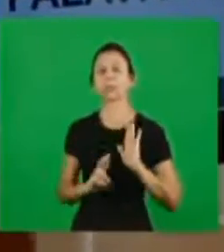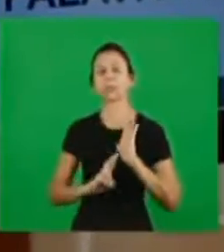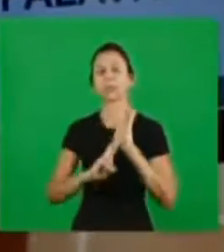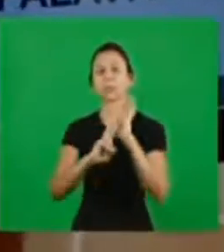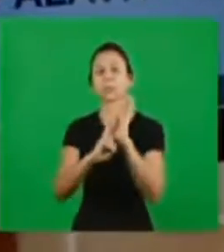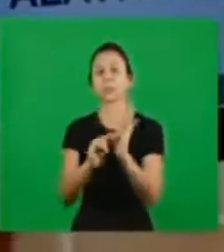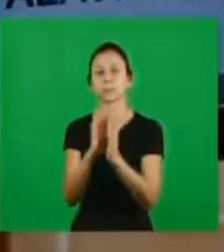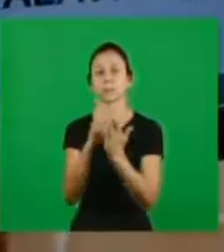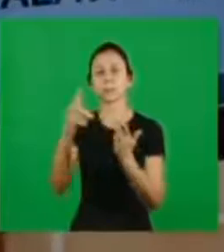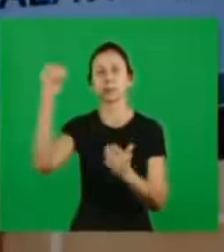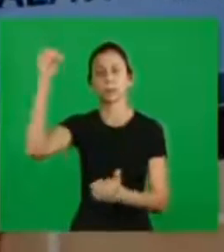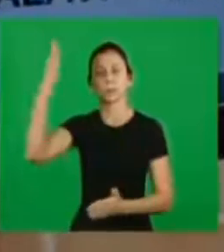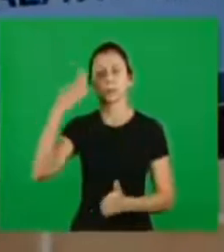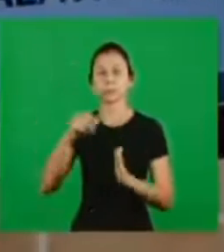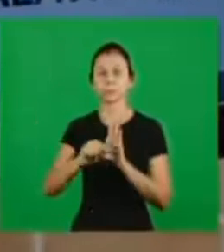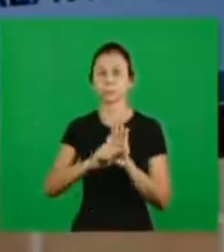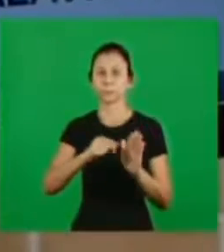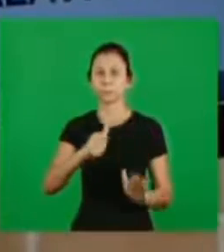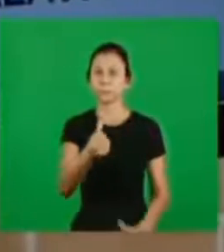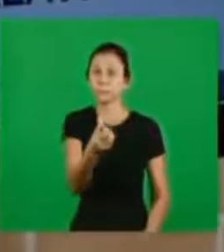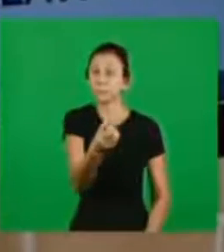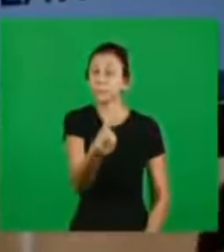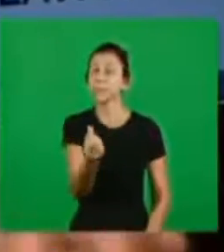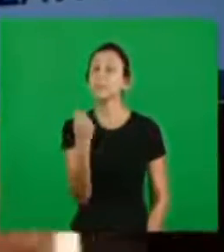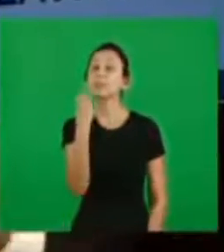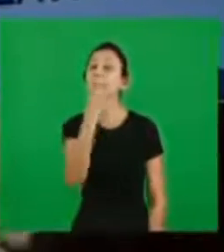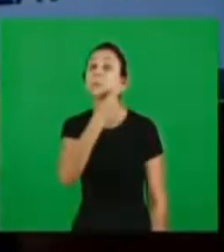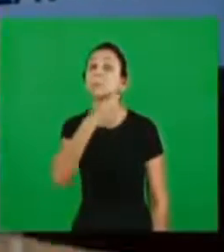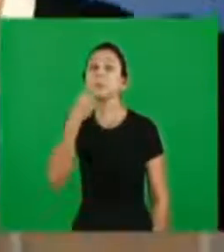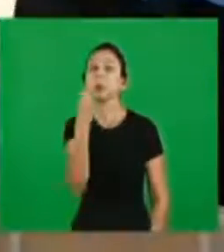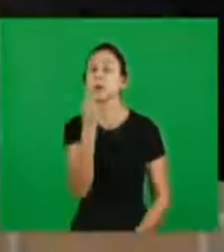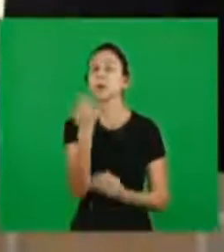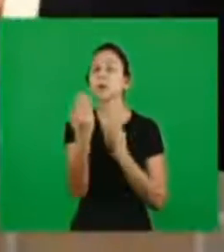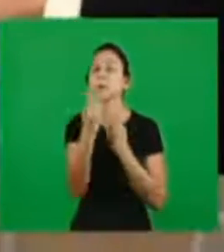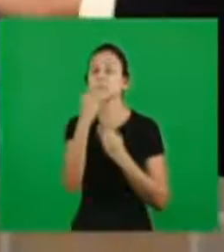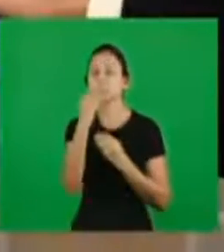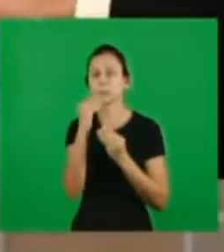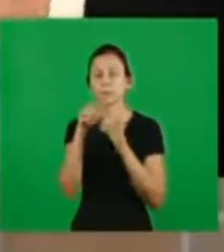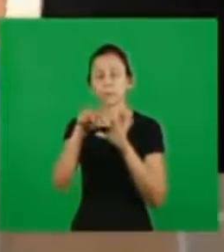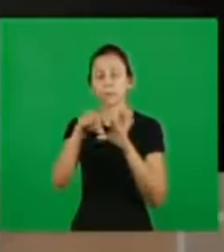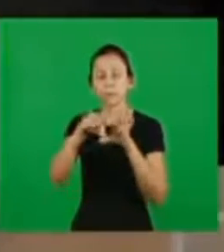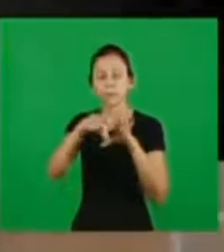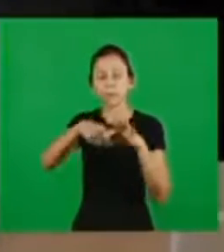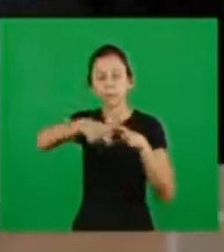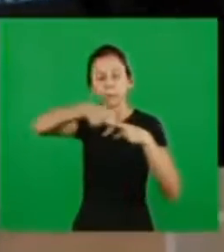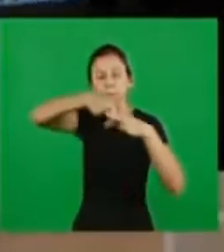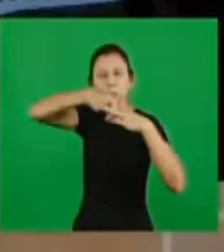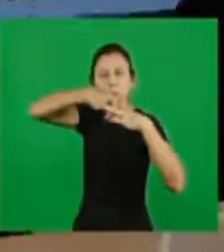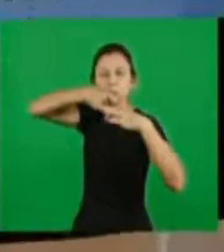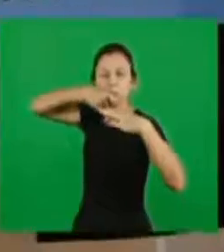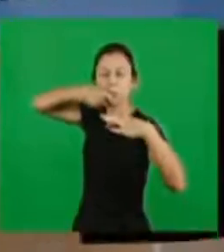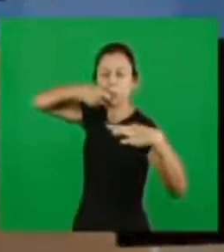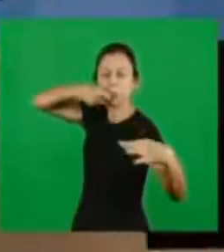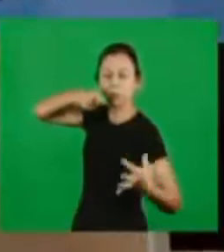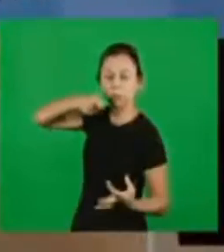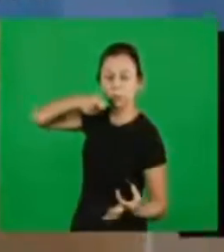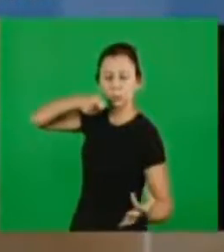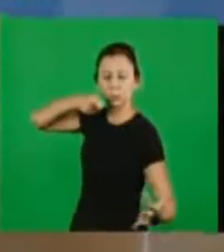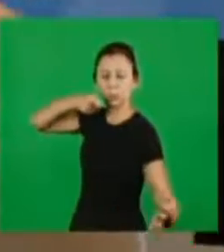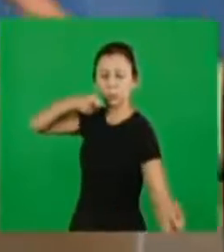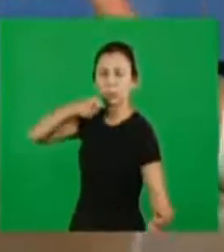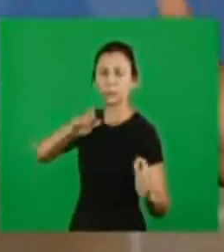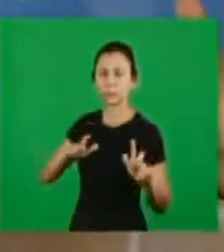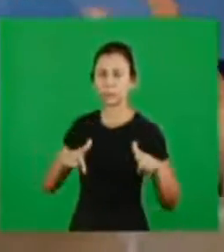speaks of light. And so it says in verse 16, from his mouth there was a sharp sword, and it was